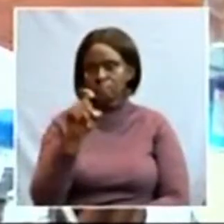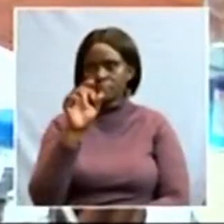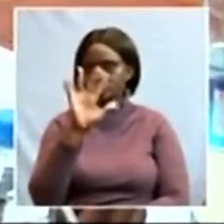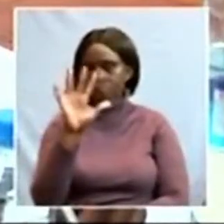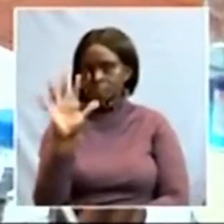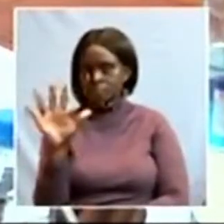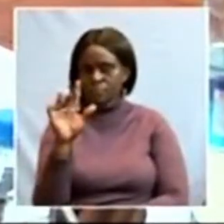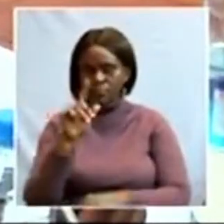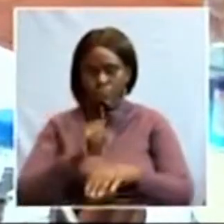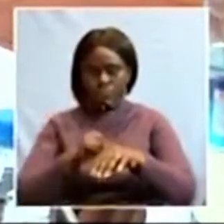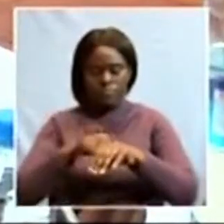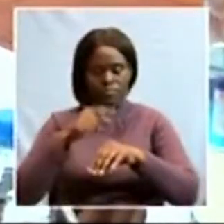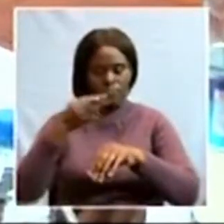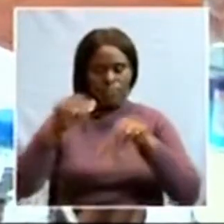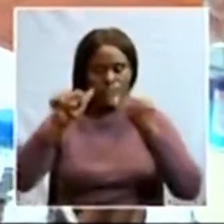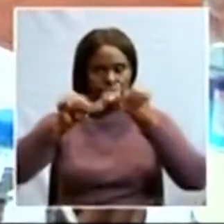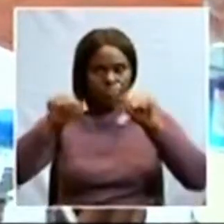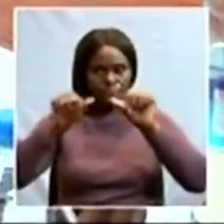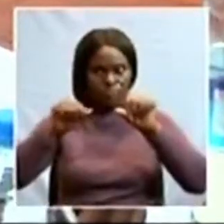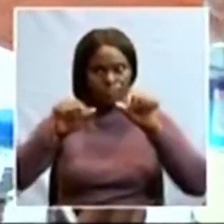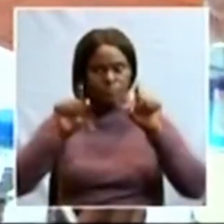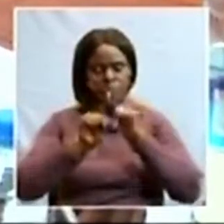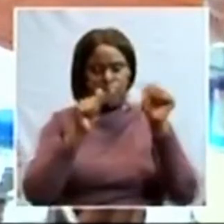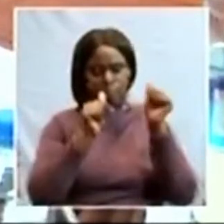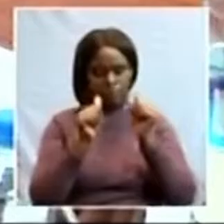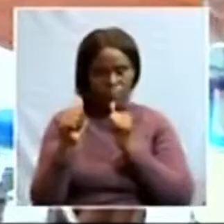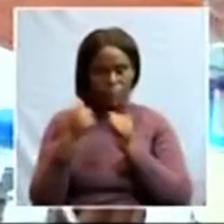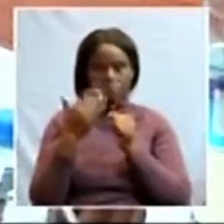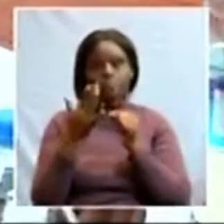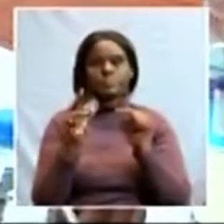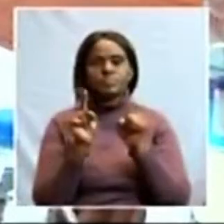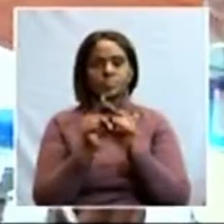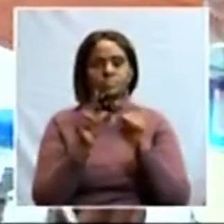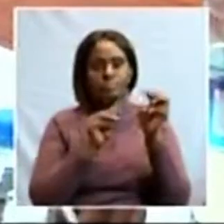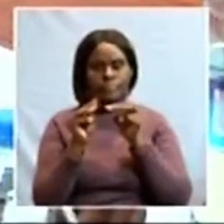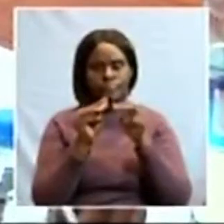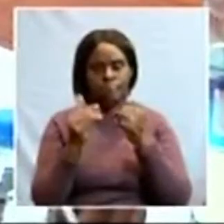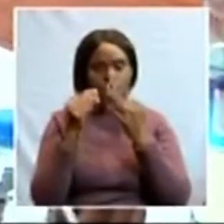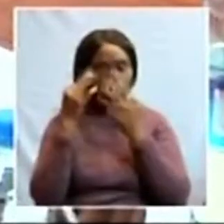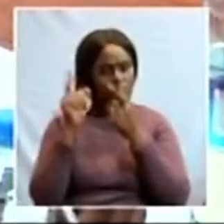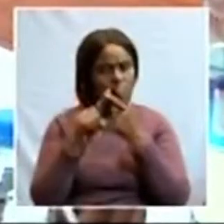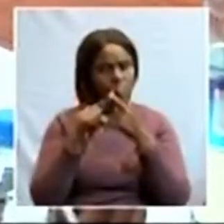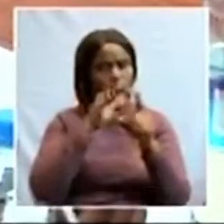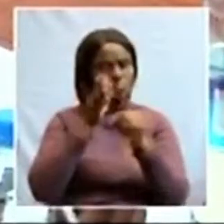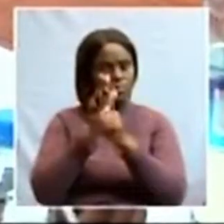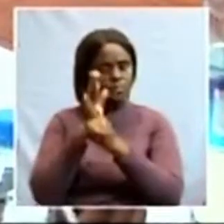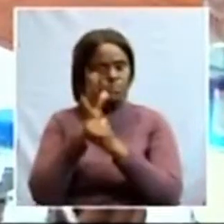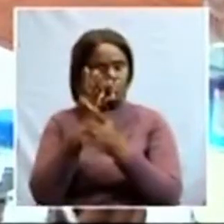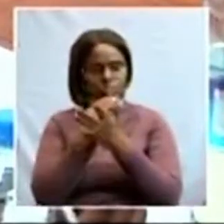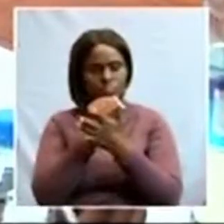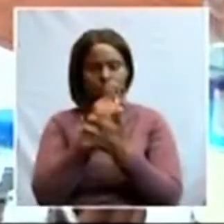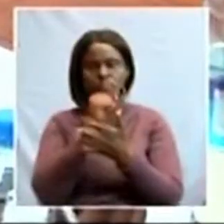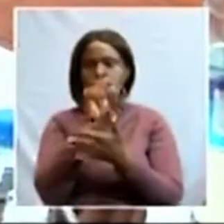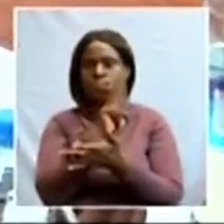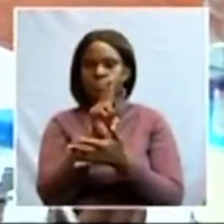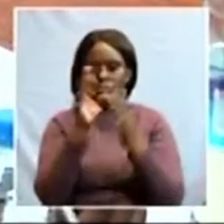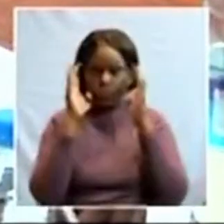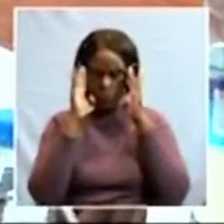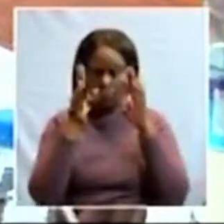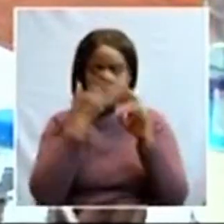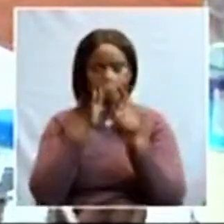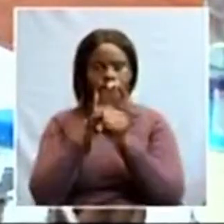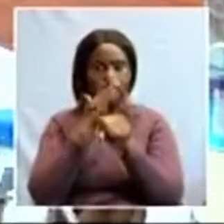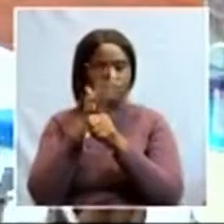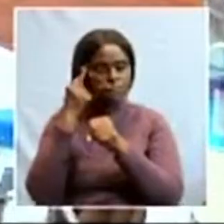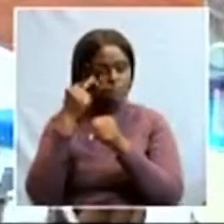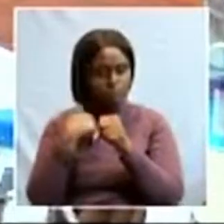4,277,155 at the time of audit. Action taken. Management wishes to state that the unspent funds were committed for